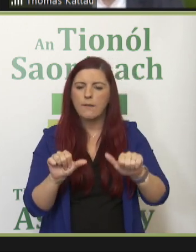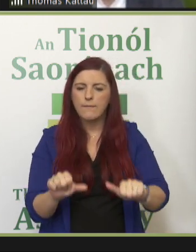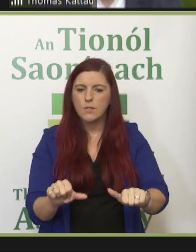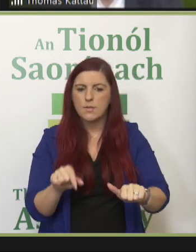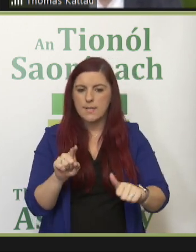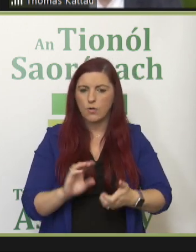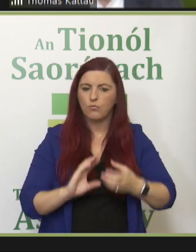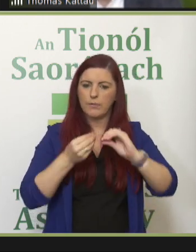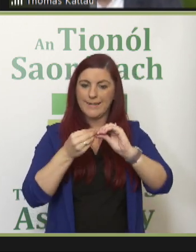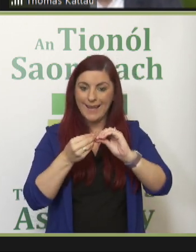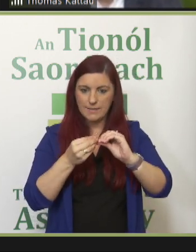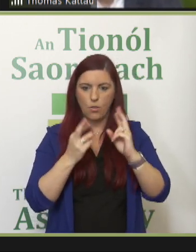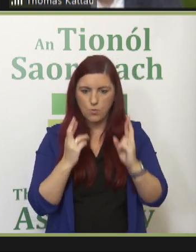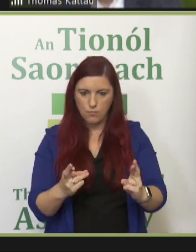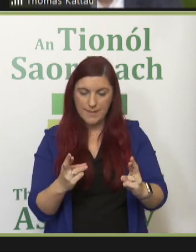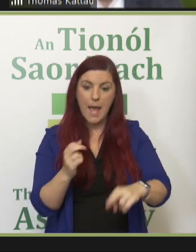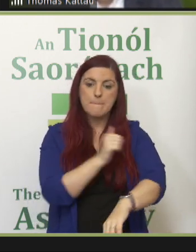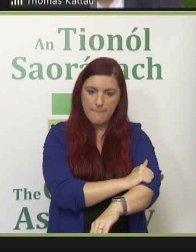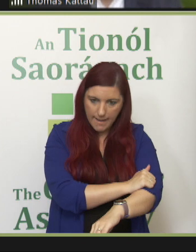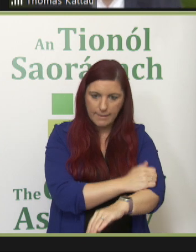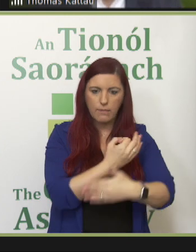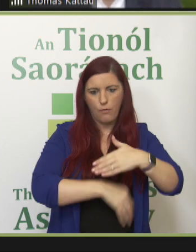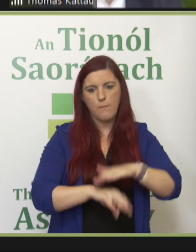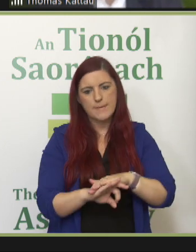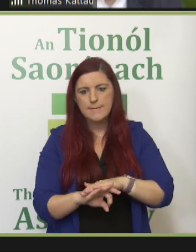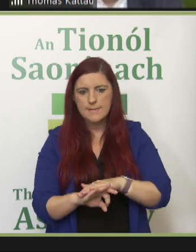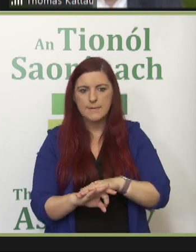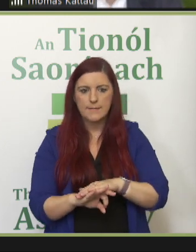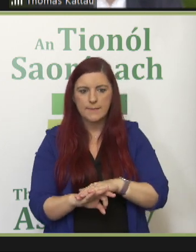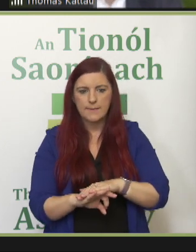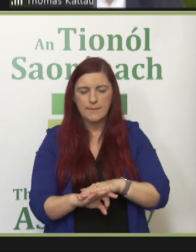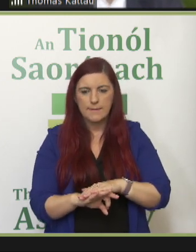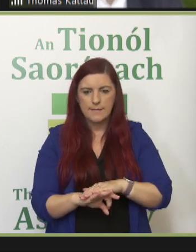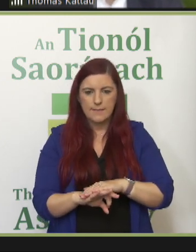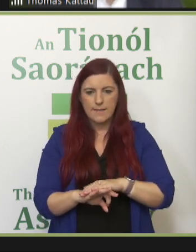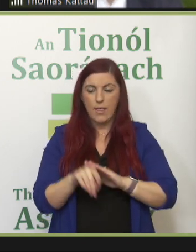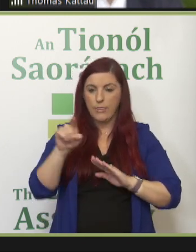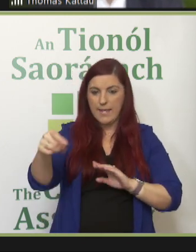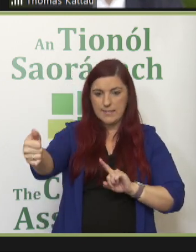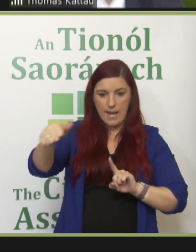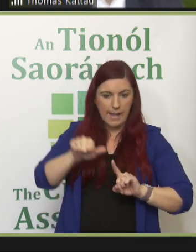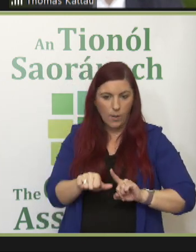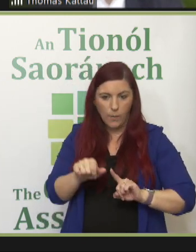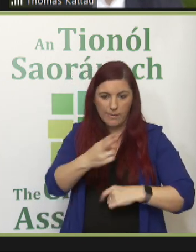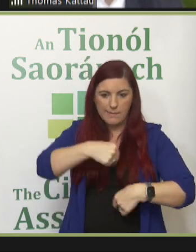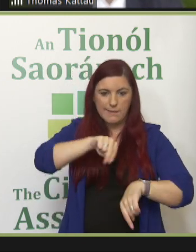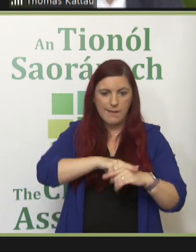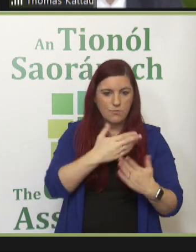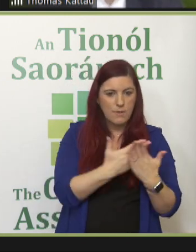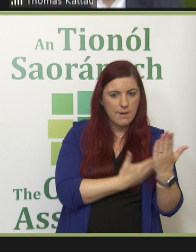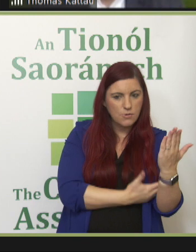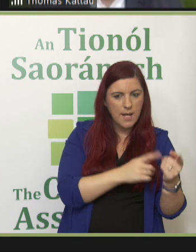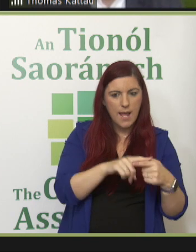rights and bind governments. These then, again, under national legislation, can also be